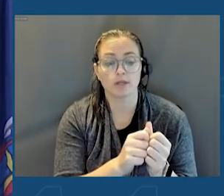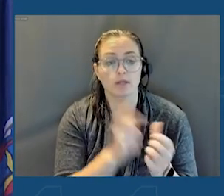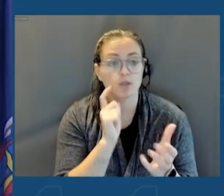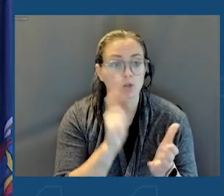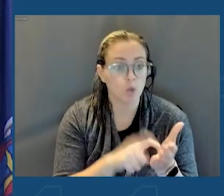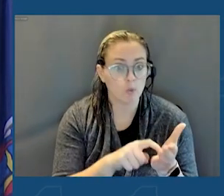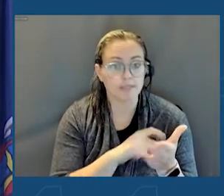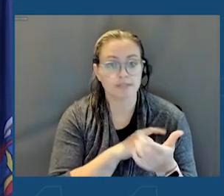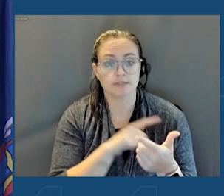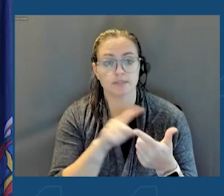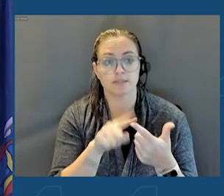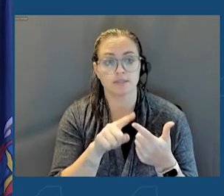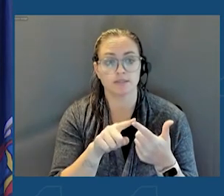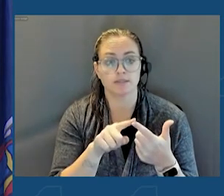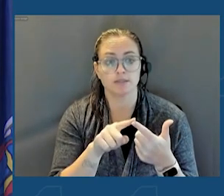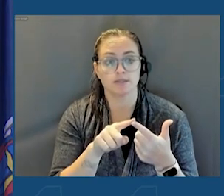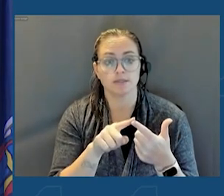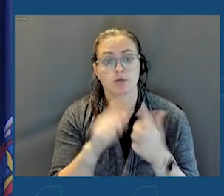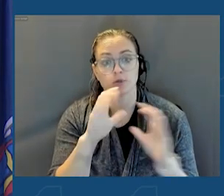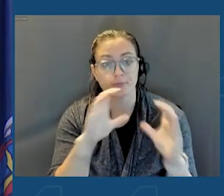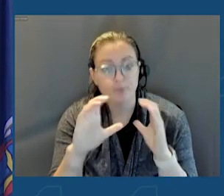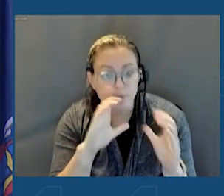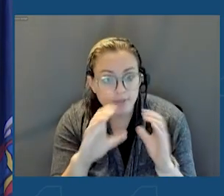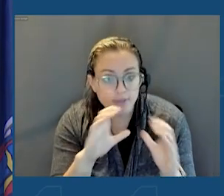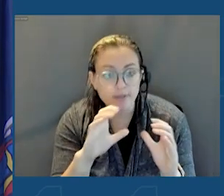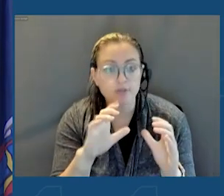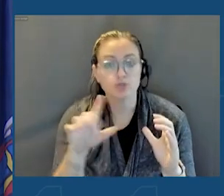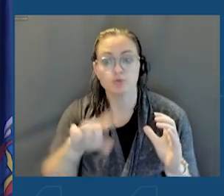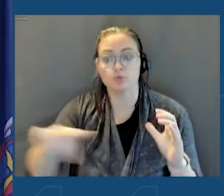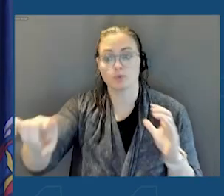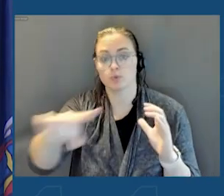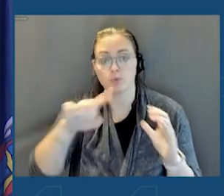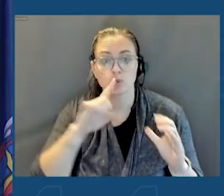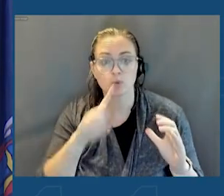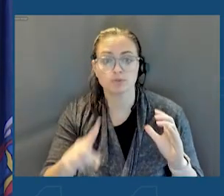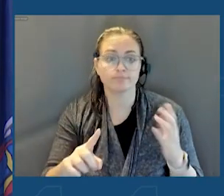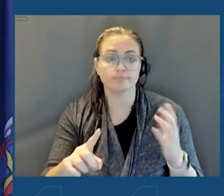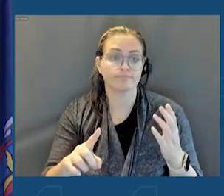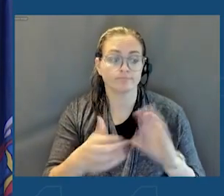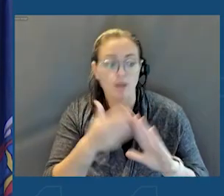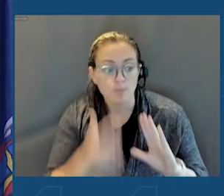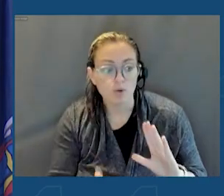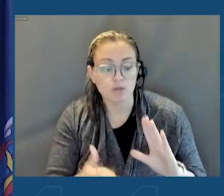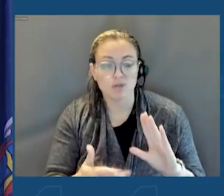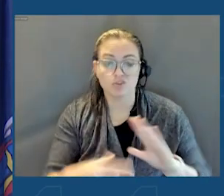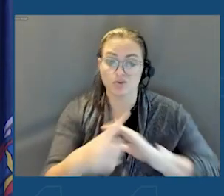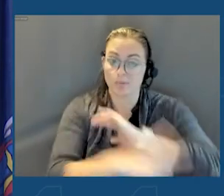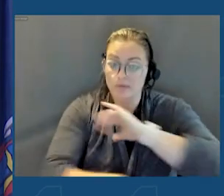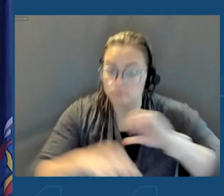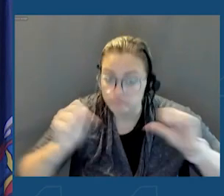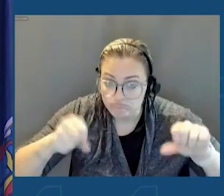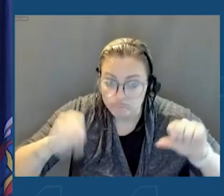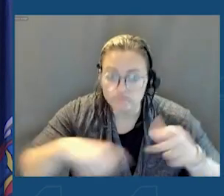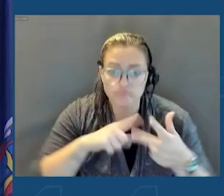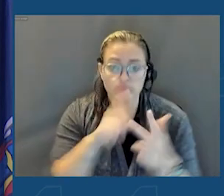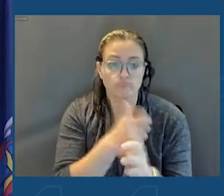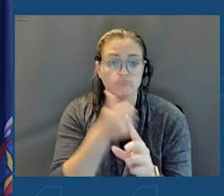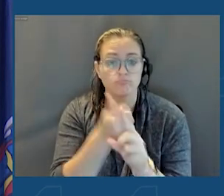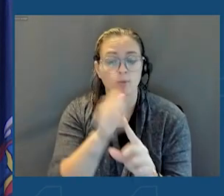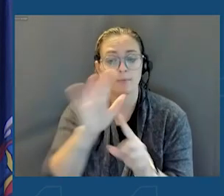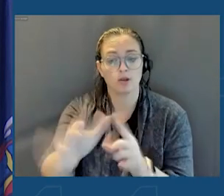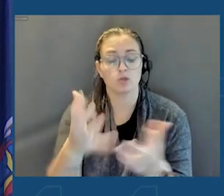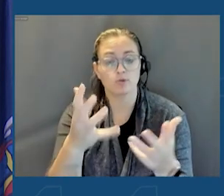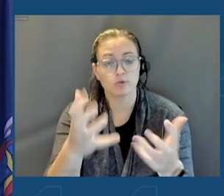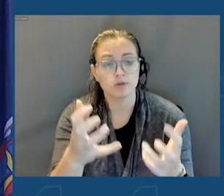focus started with communicating to these illicit operators on the consequences of their action, the impact of their desire to